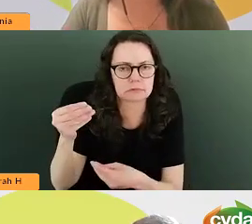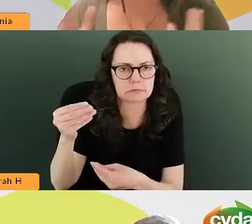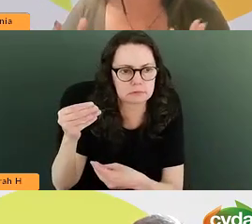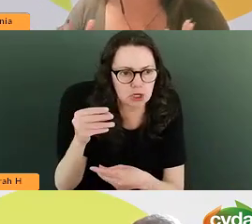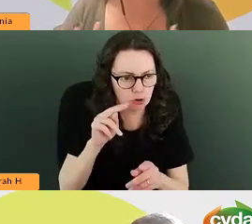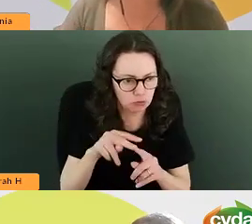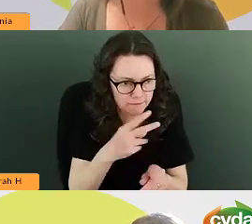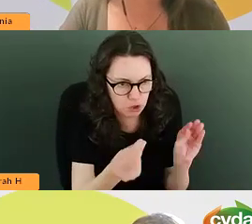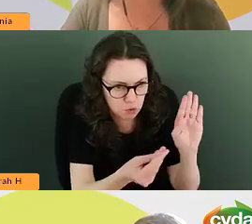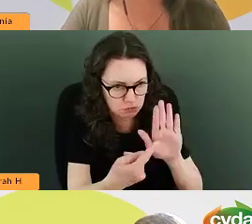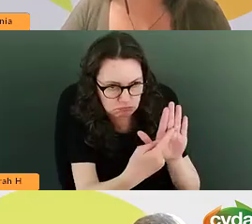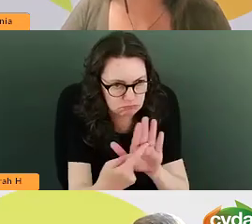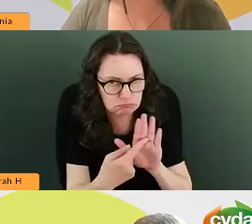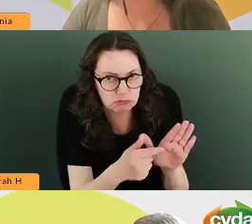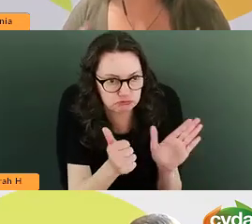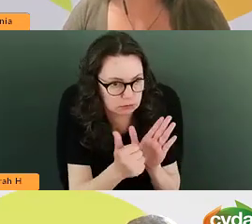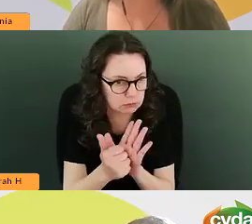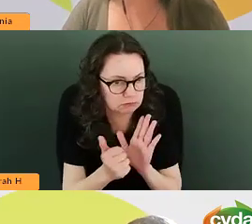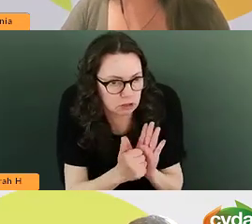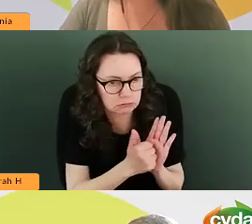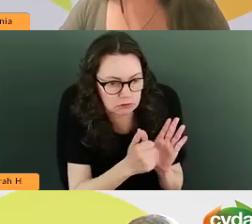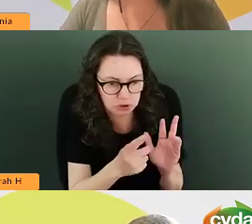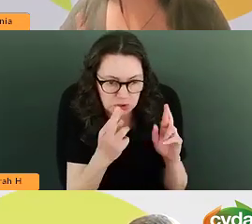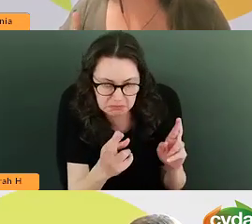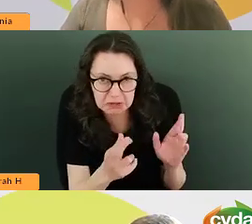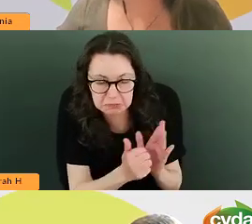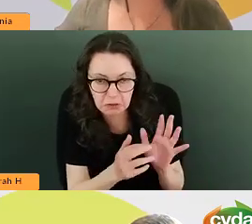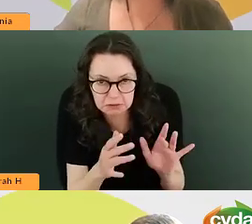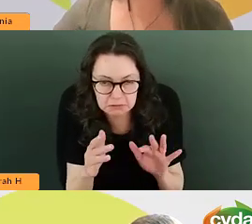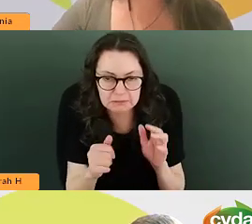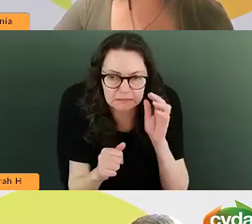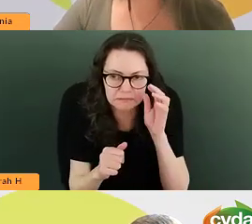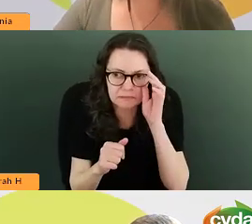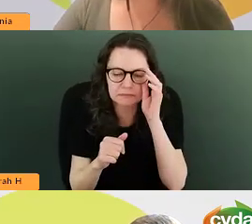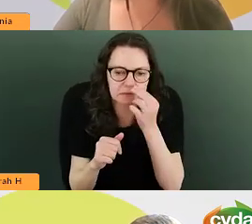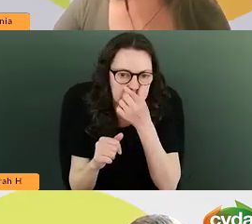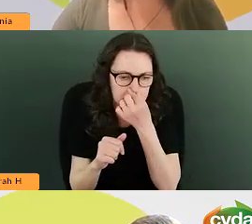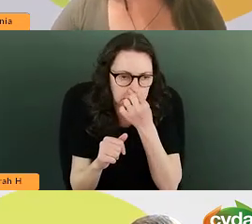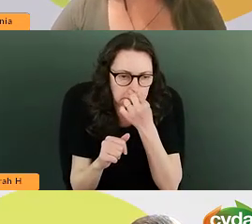meet everything they expect them to. So just wanted to touch base about that.